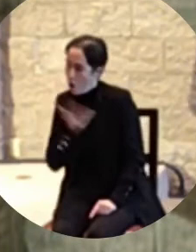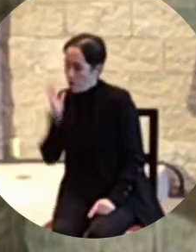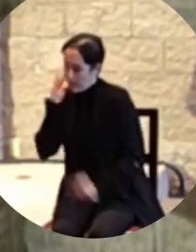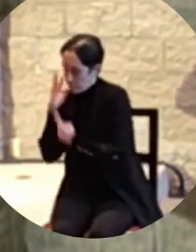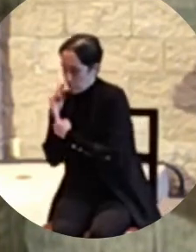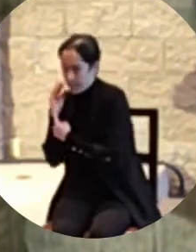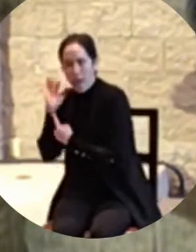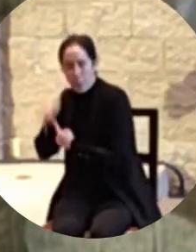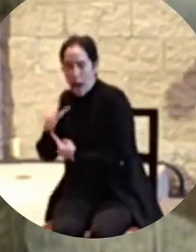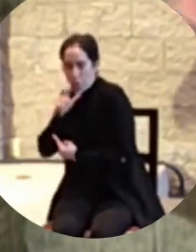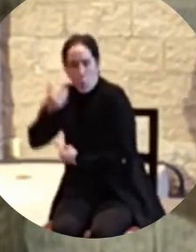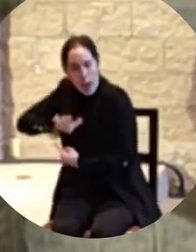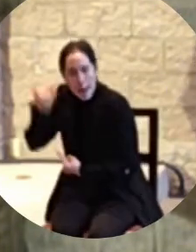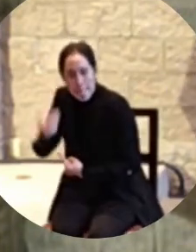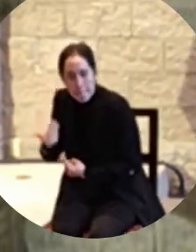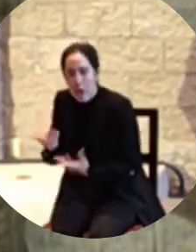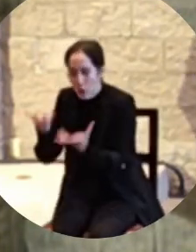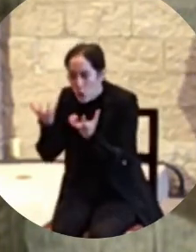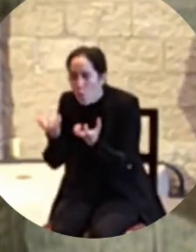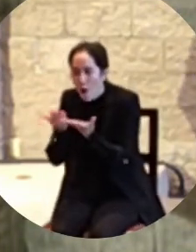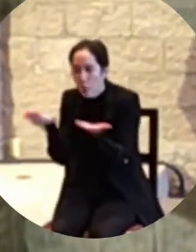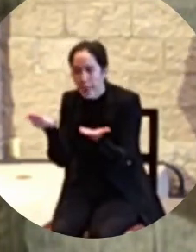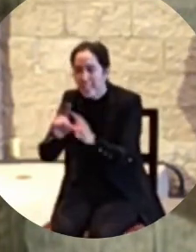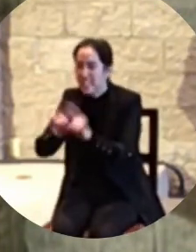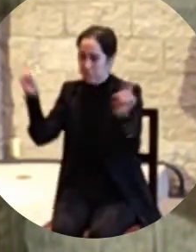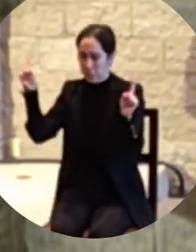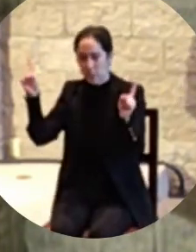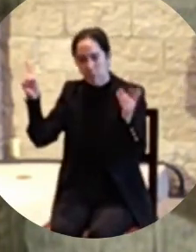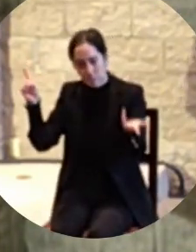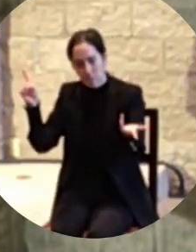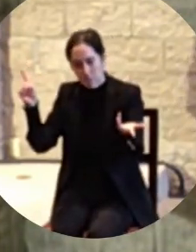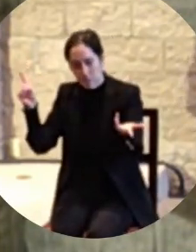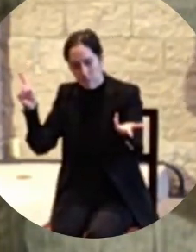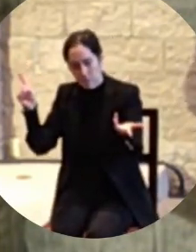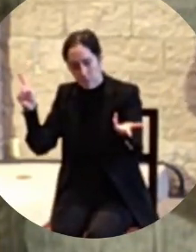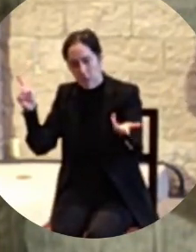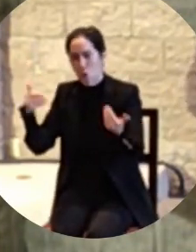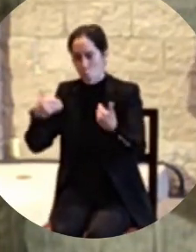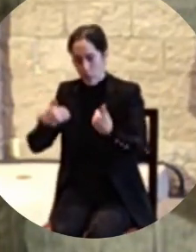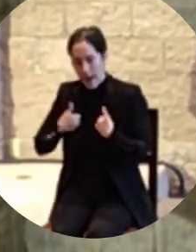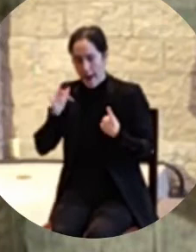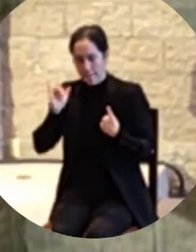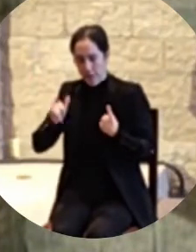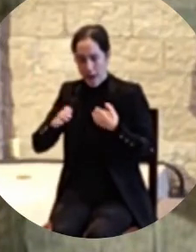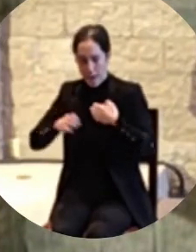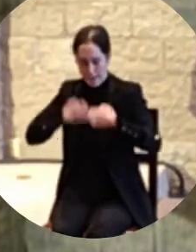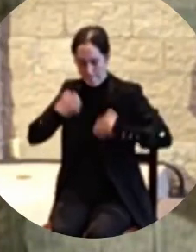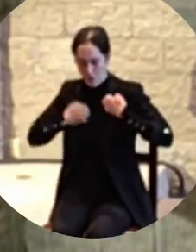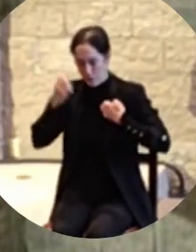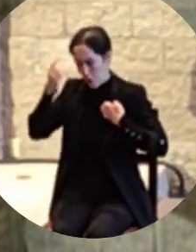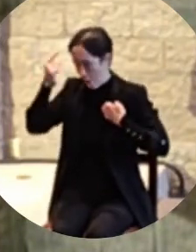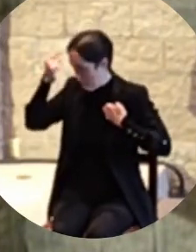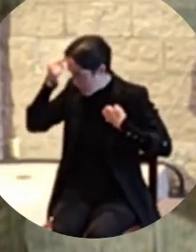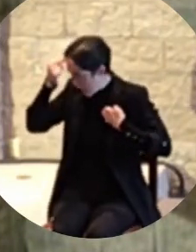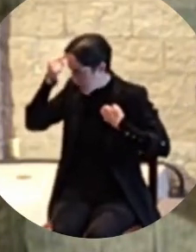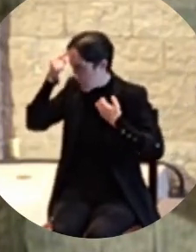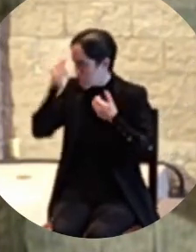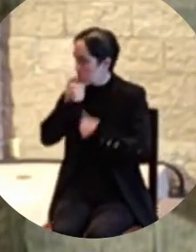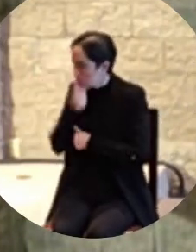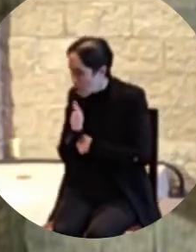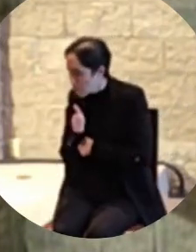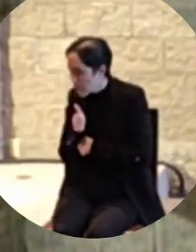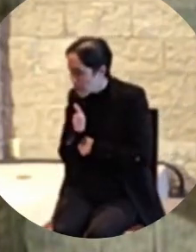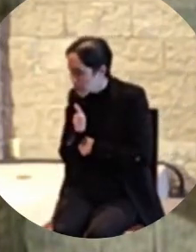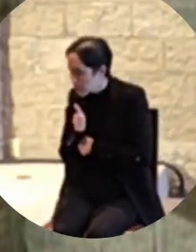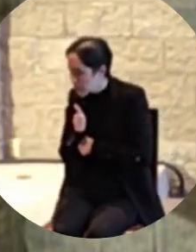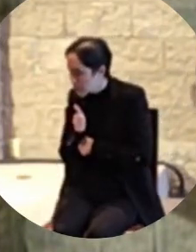and we want things to be different, then we have that emotional and mental suffering. But the first